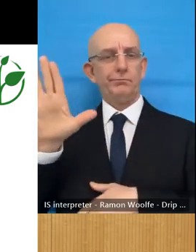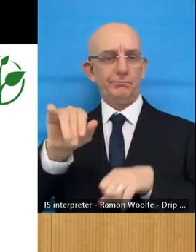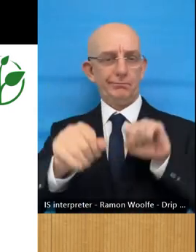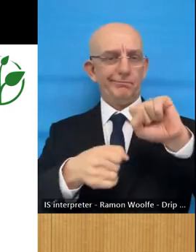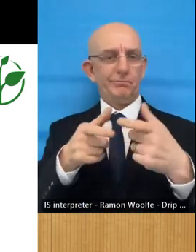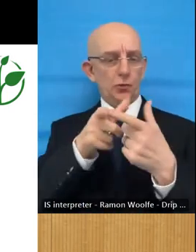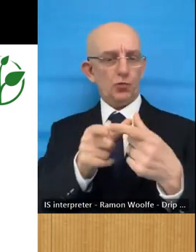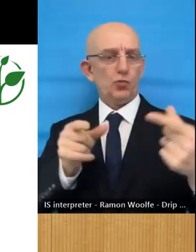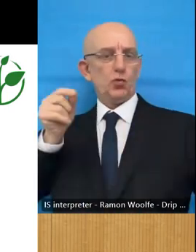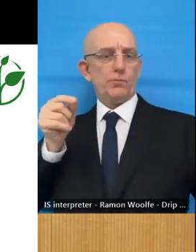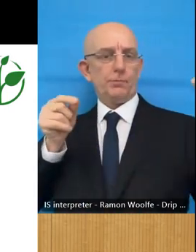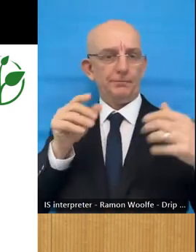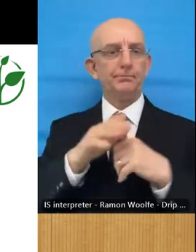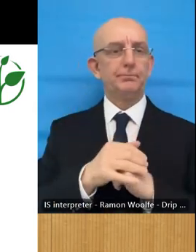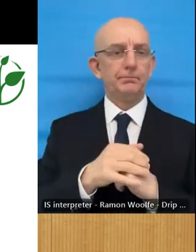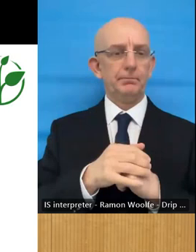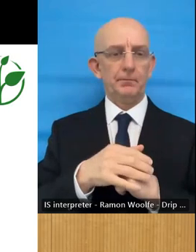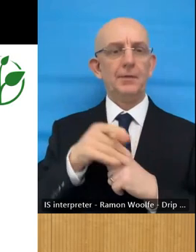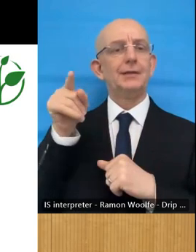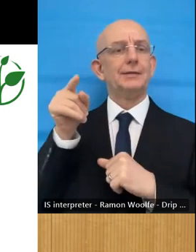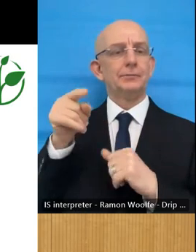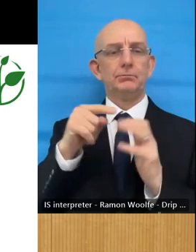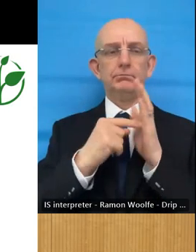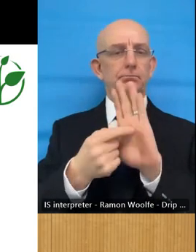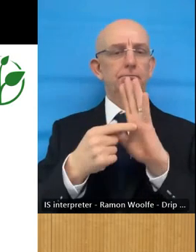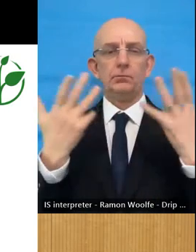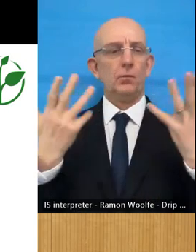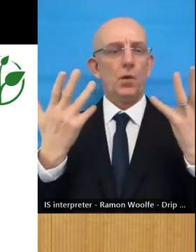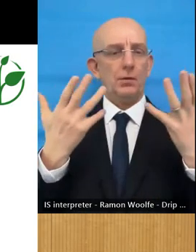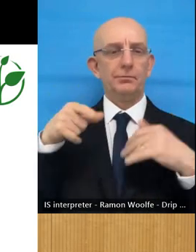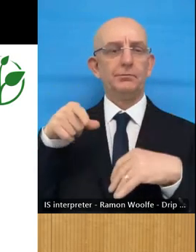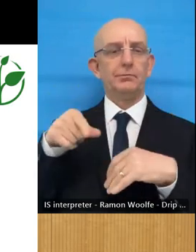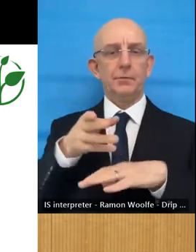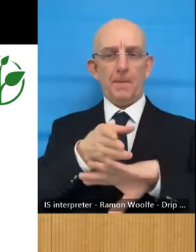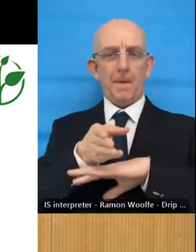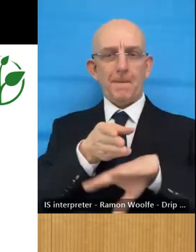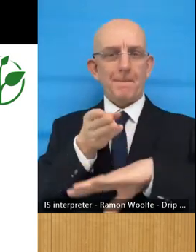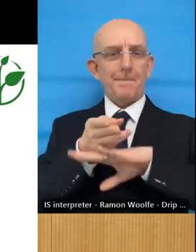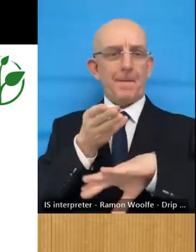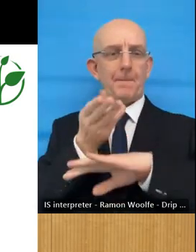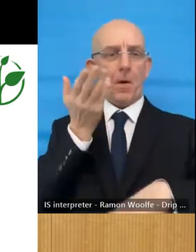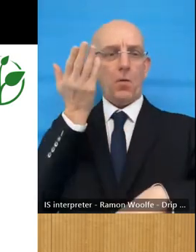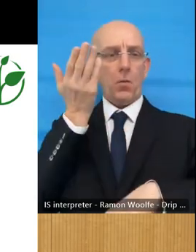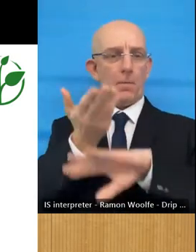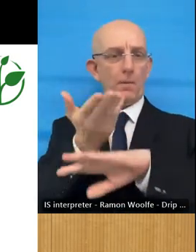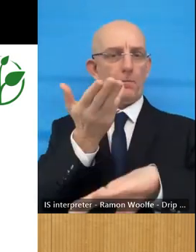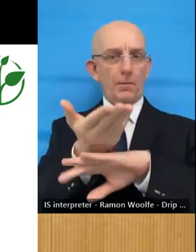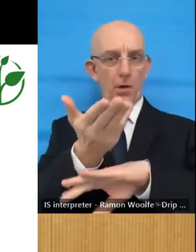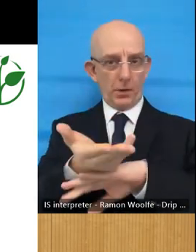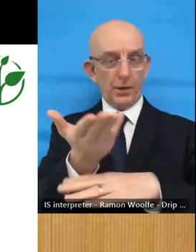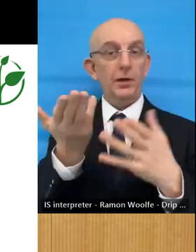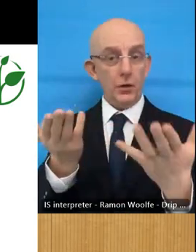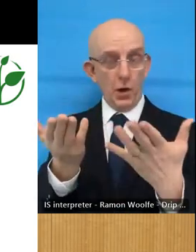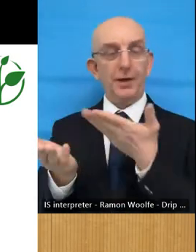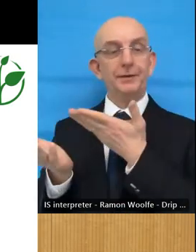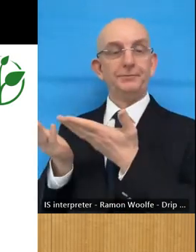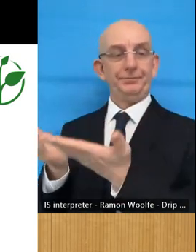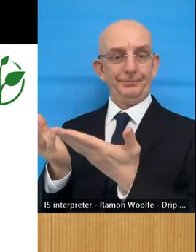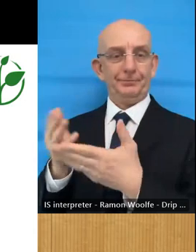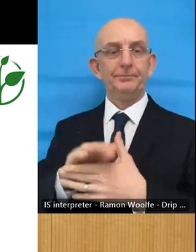360 students with disabilities at our school. Every day I get to go to school and work towards graduating in my dream subject,